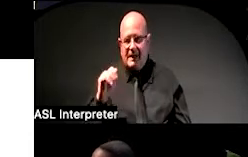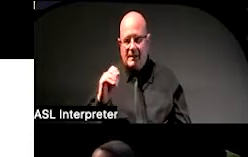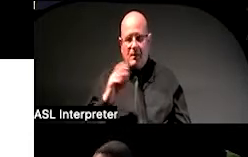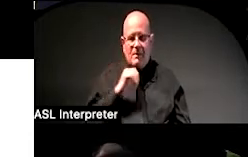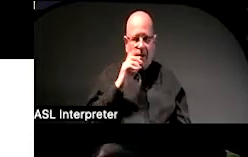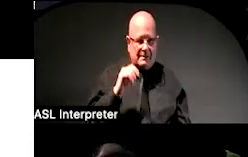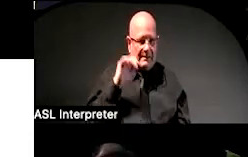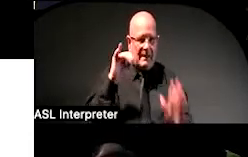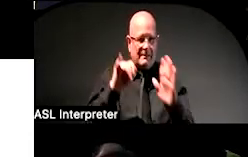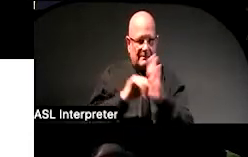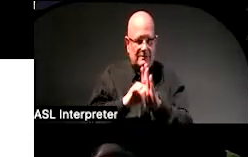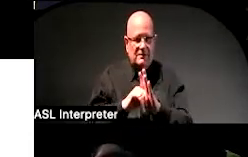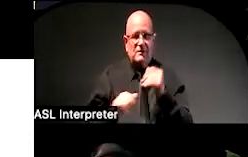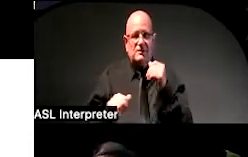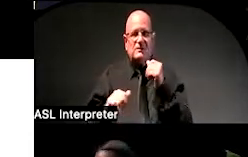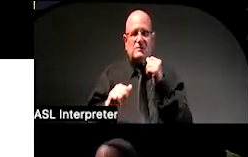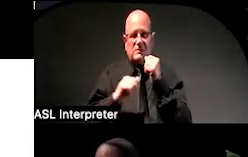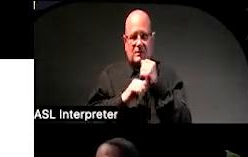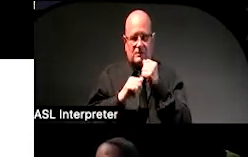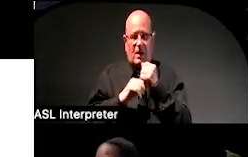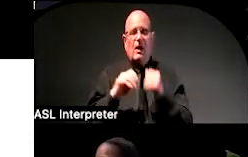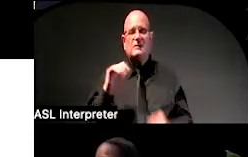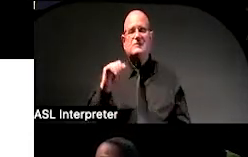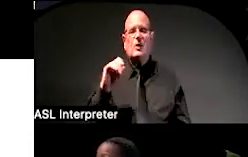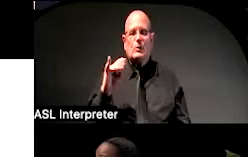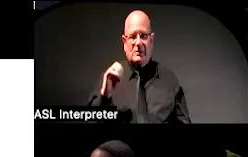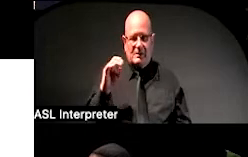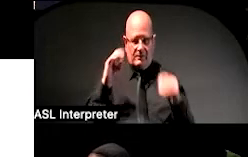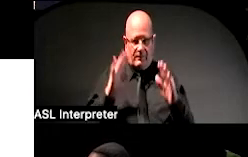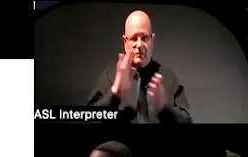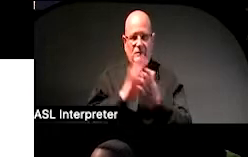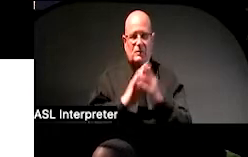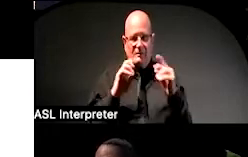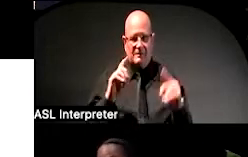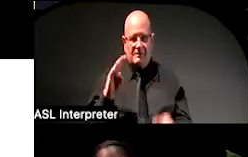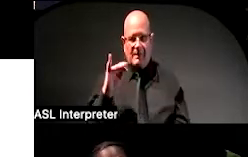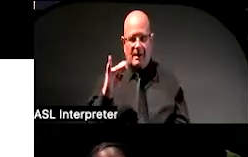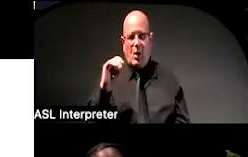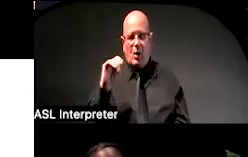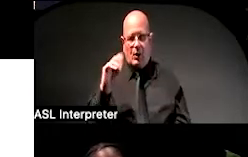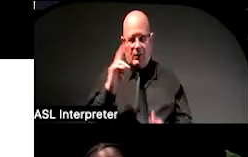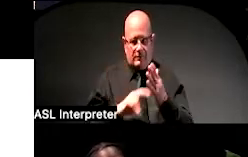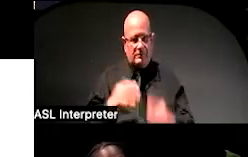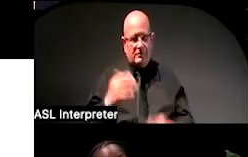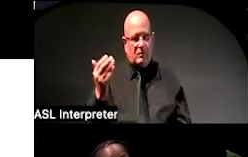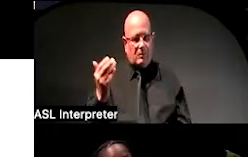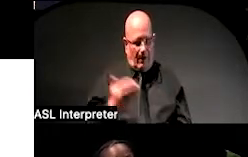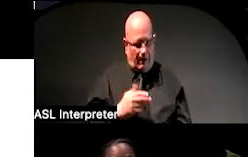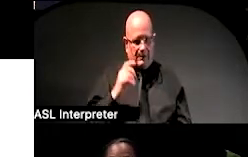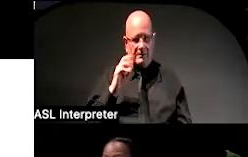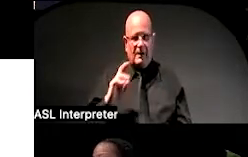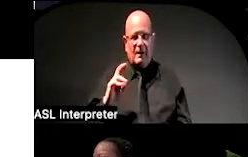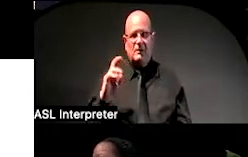associate professor at the School of Education, Biola University. Let's welcome to the stage Dr.